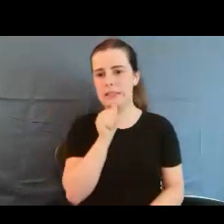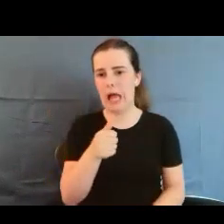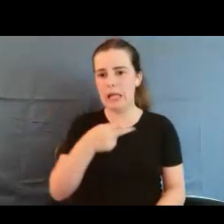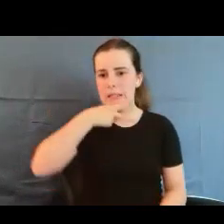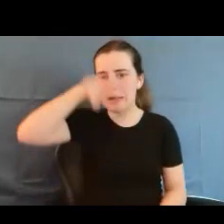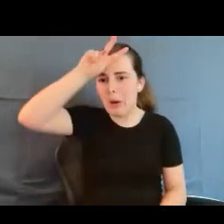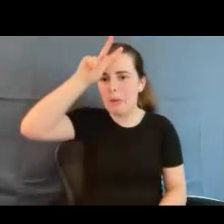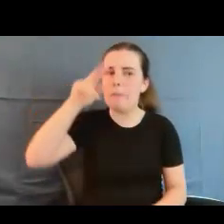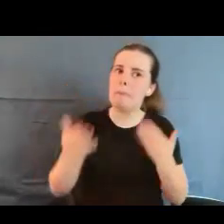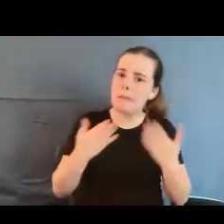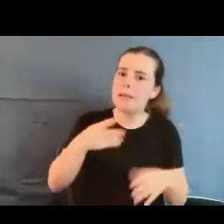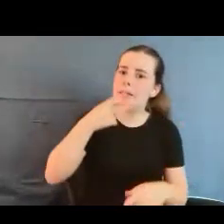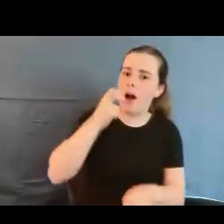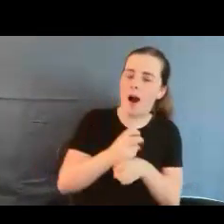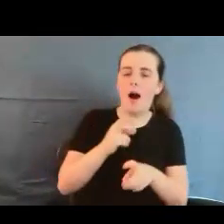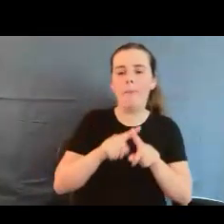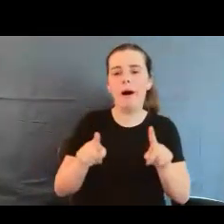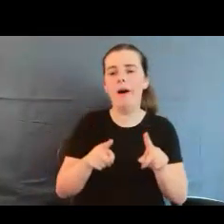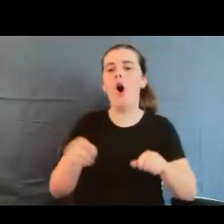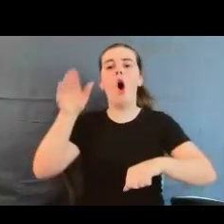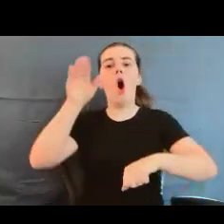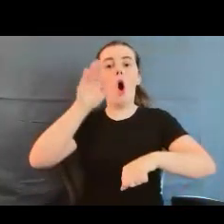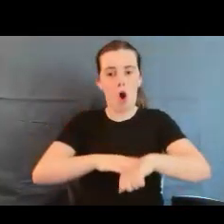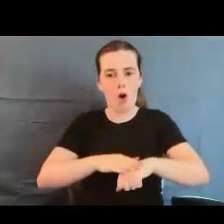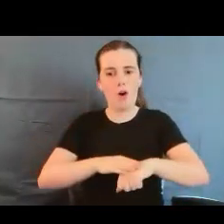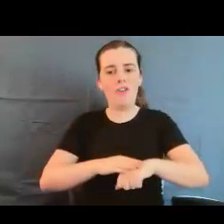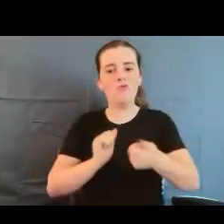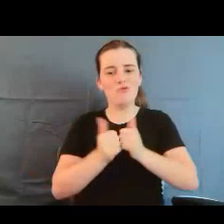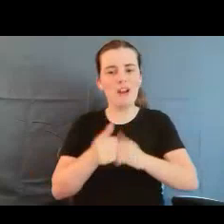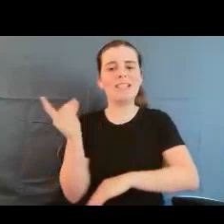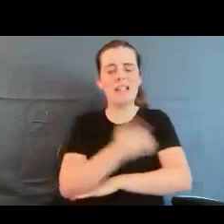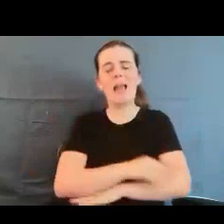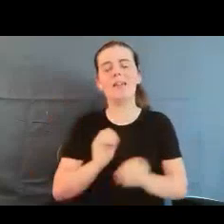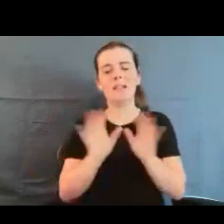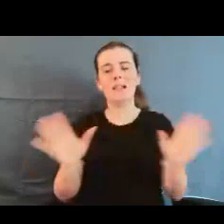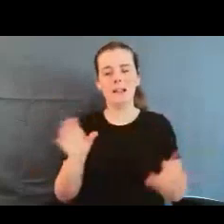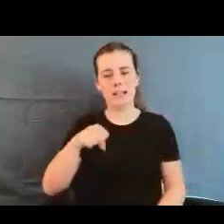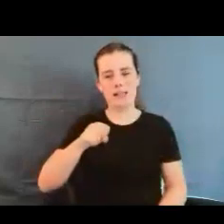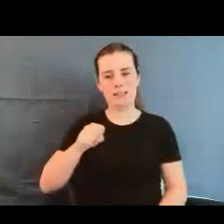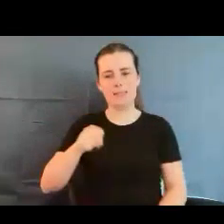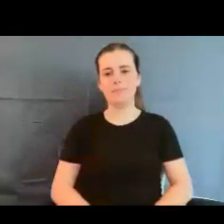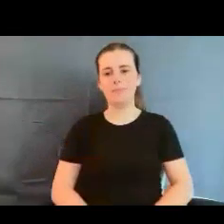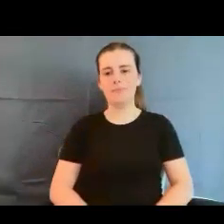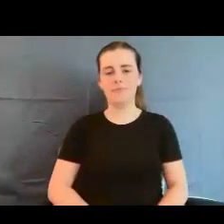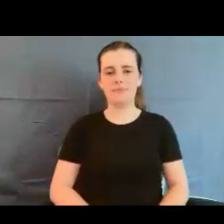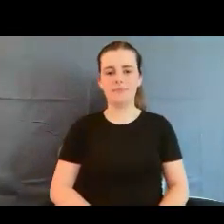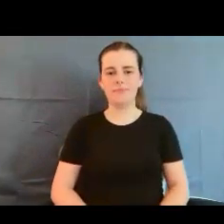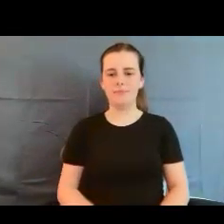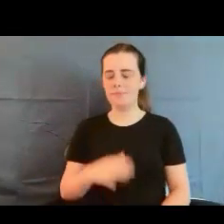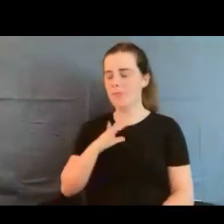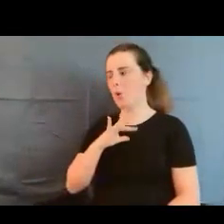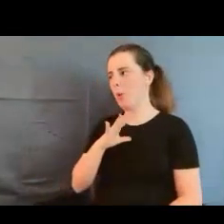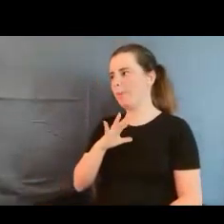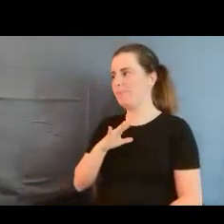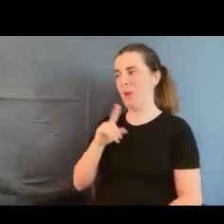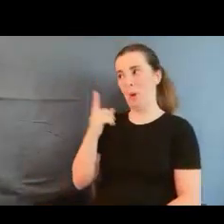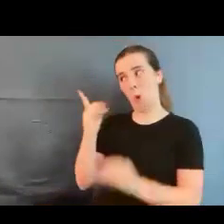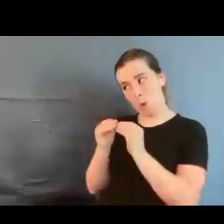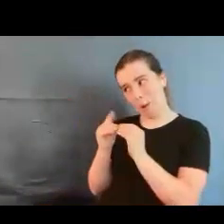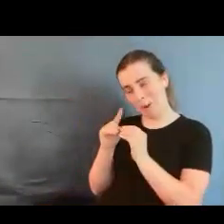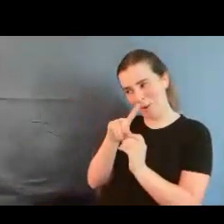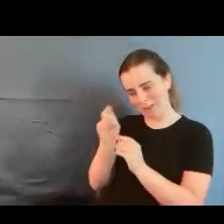but for somehow they make it on race day, it is pretty clearly marked. Cool. And then one more